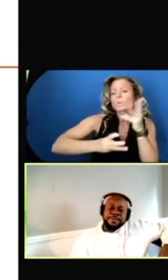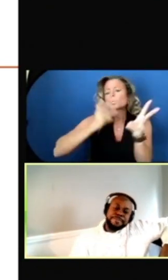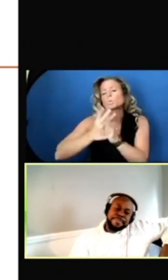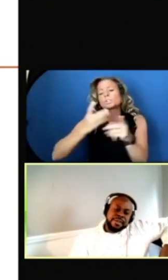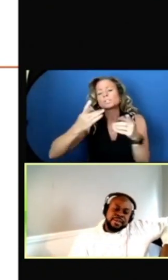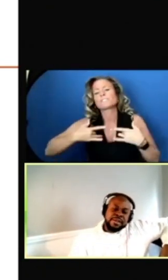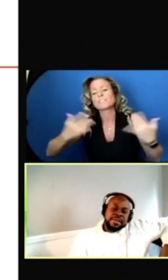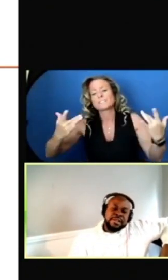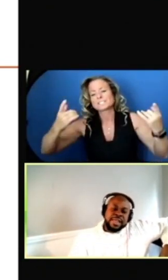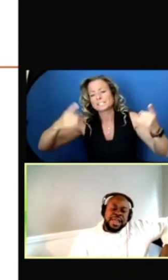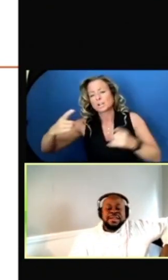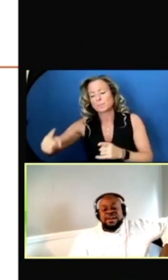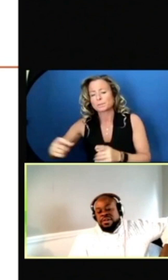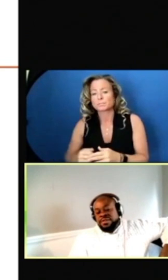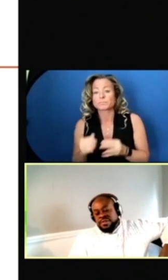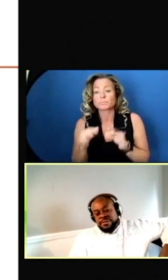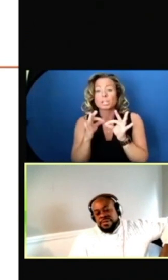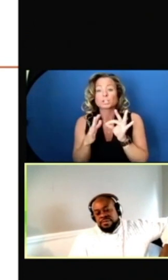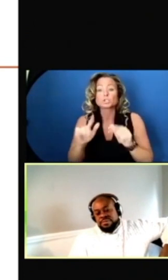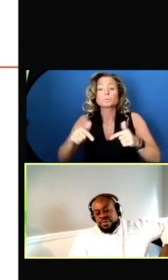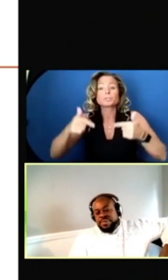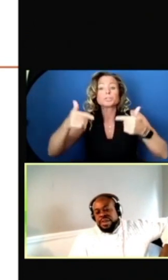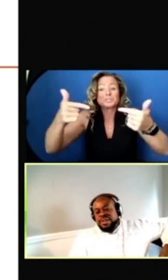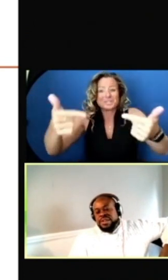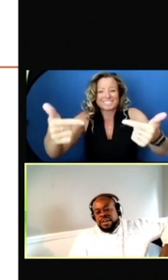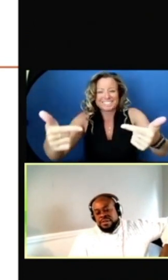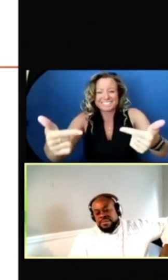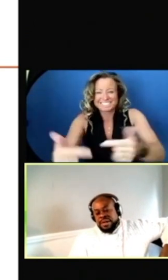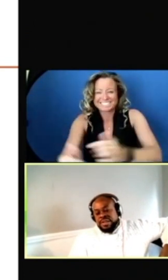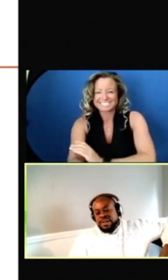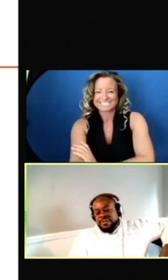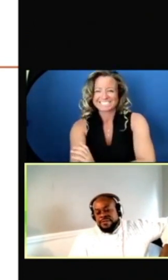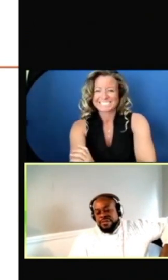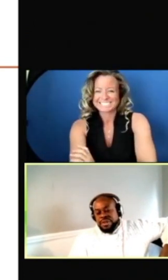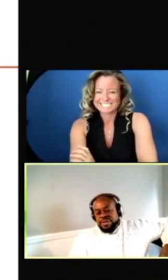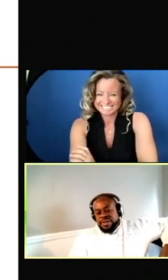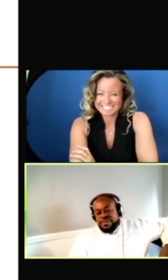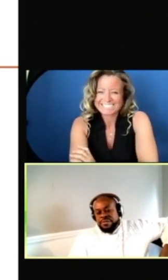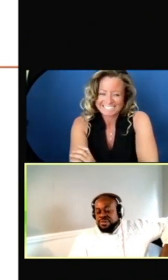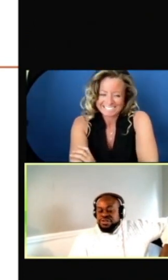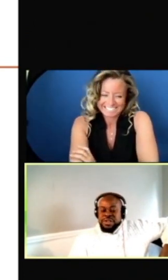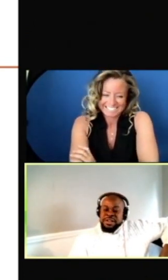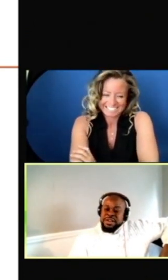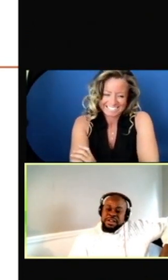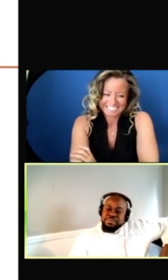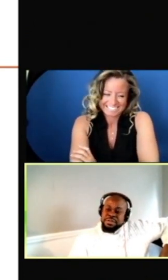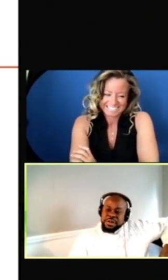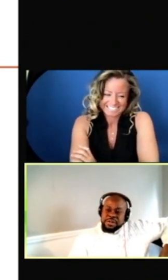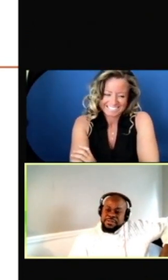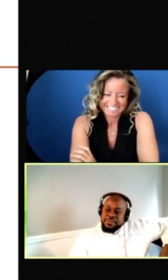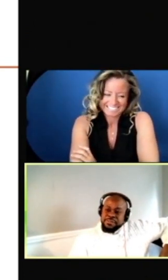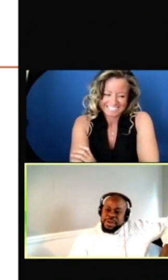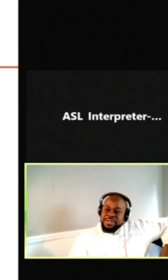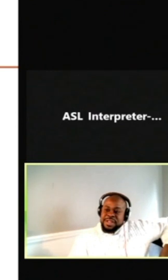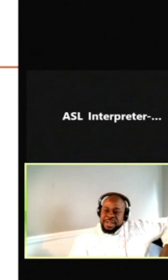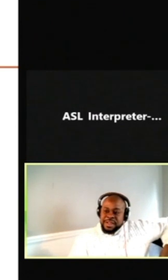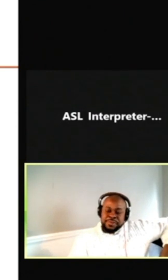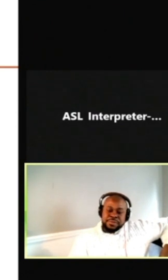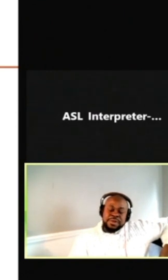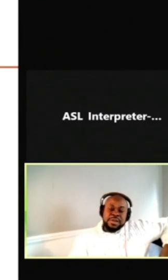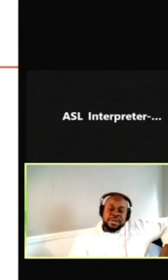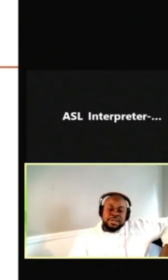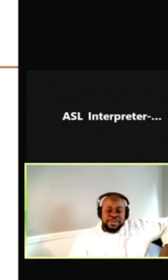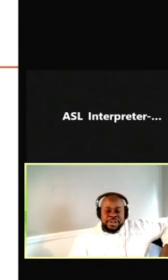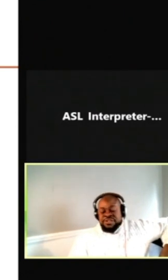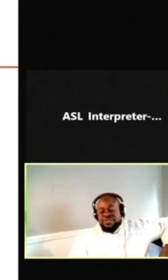on the ground. That also moved me into thinking about the influence of social identity and political involvement at the state